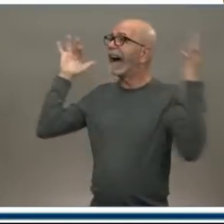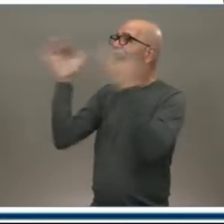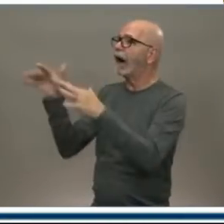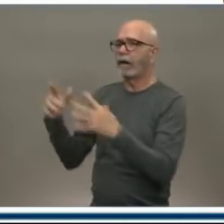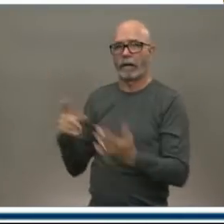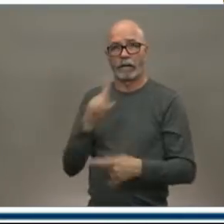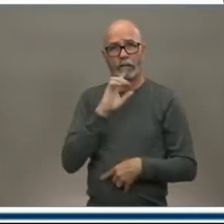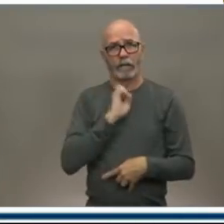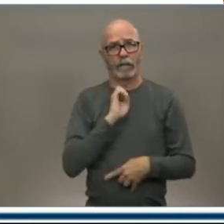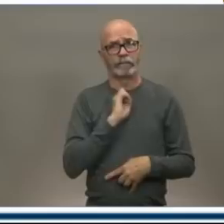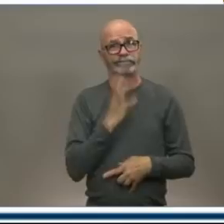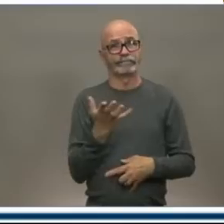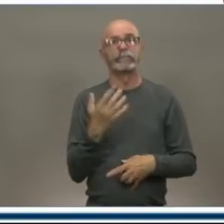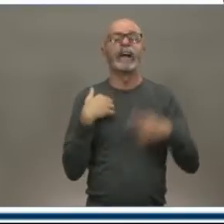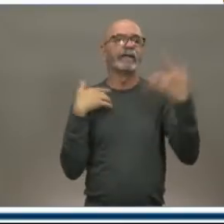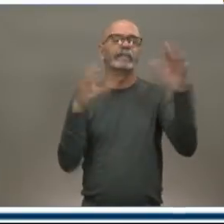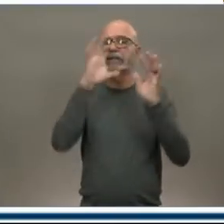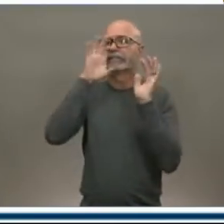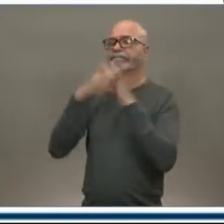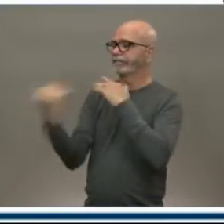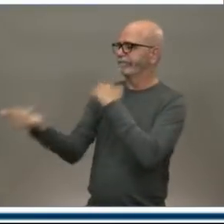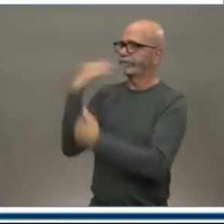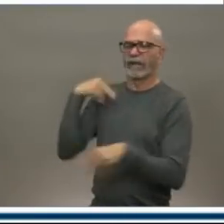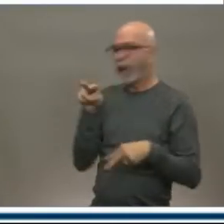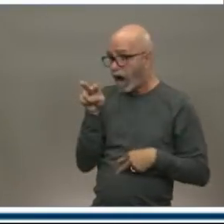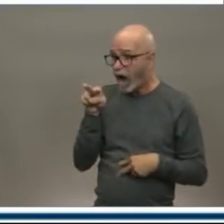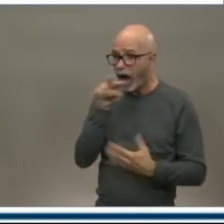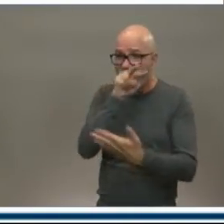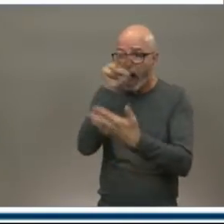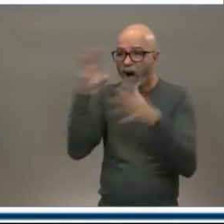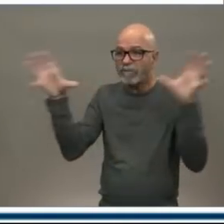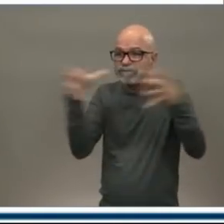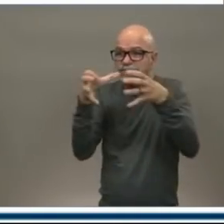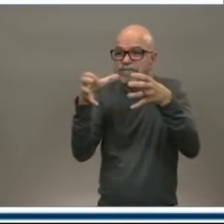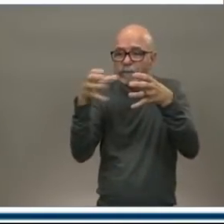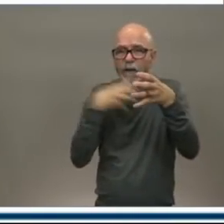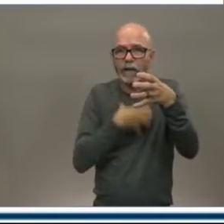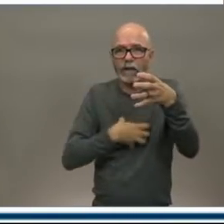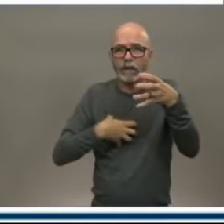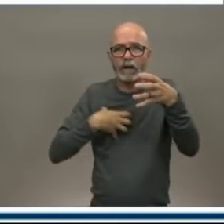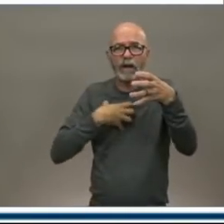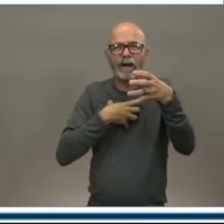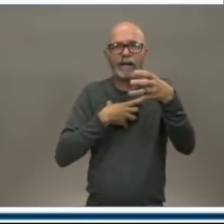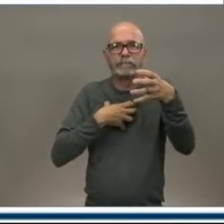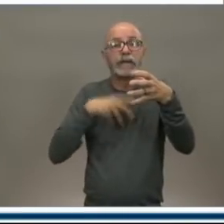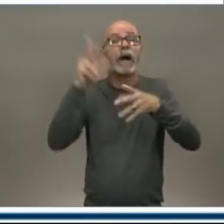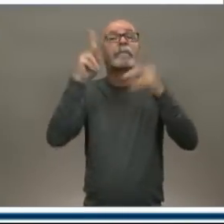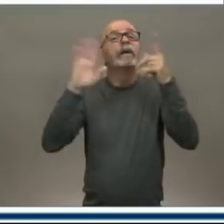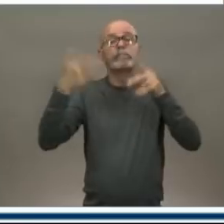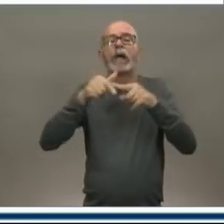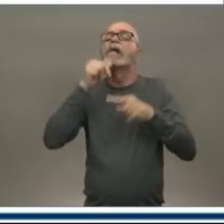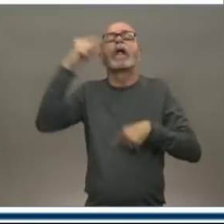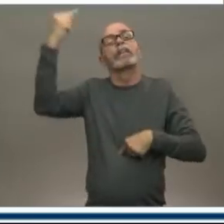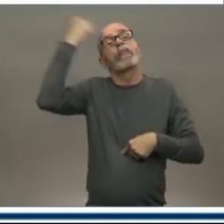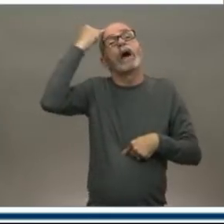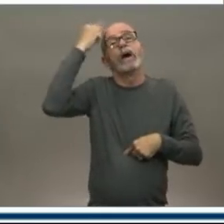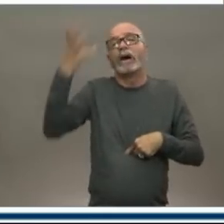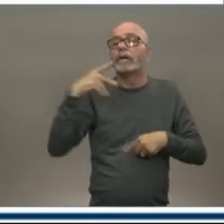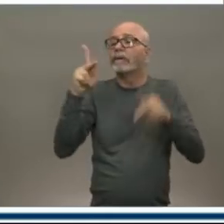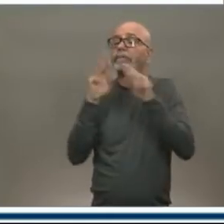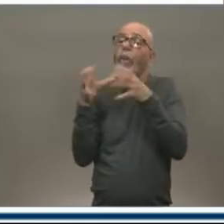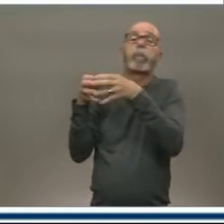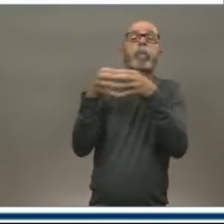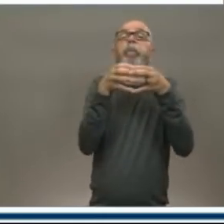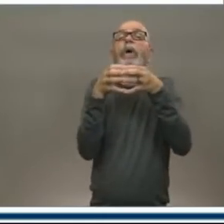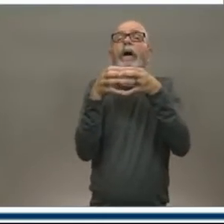sent the picture. I mean, it may be that some of those people who weren't physically distanced were from the same, household bubble or close social bubble, and they don't